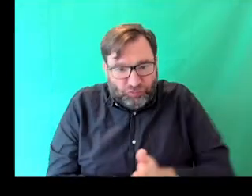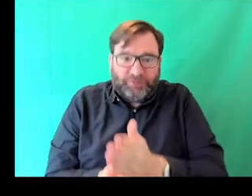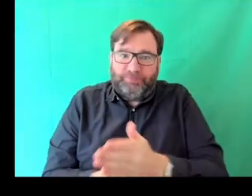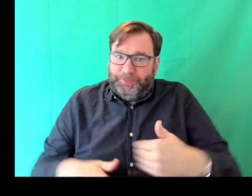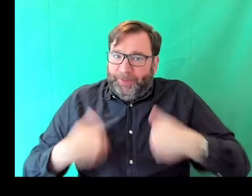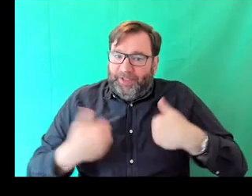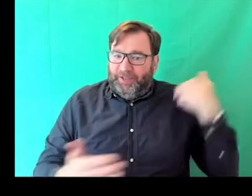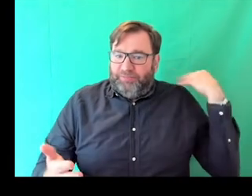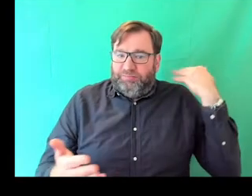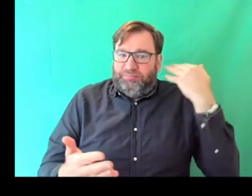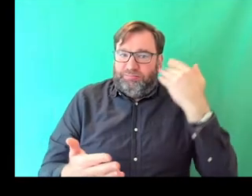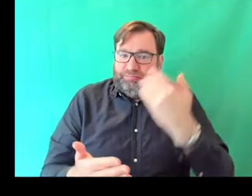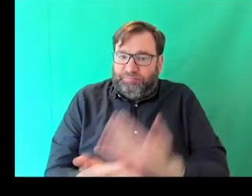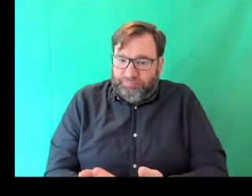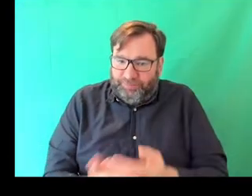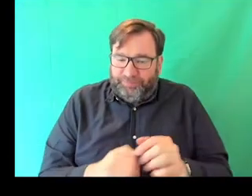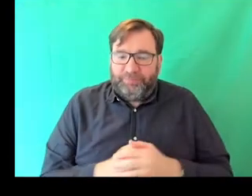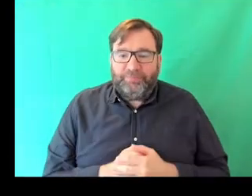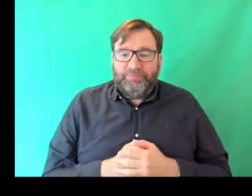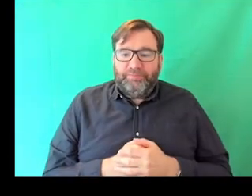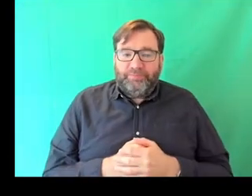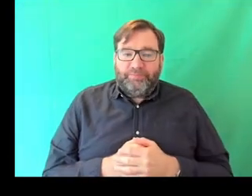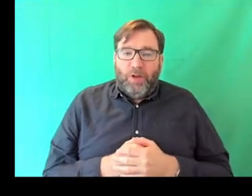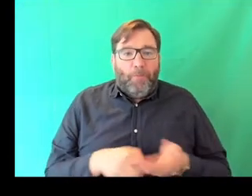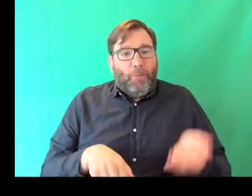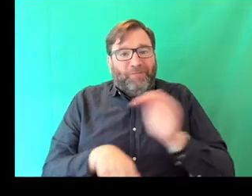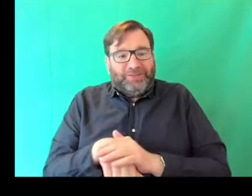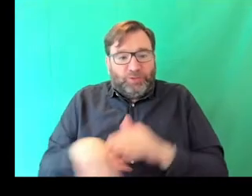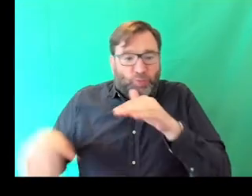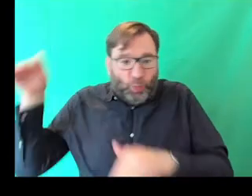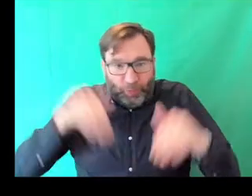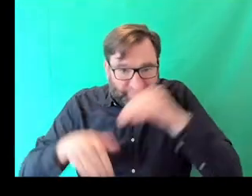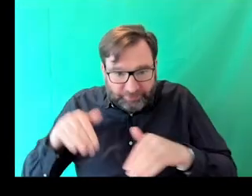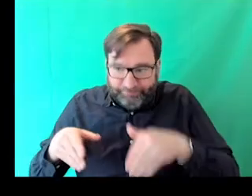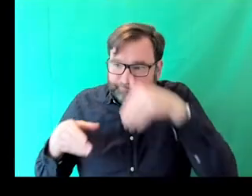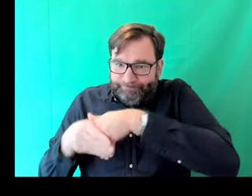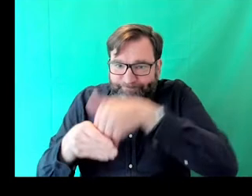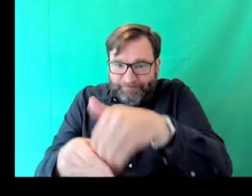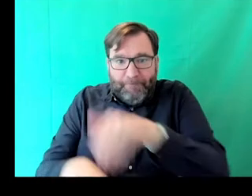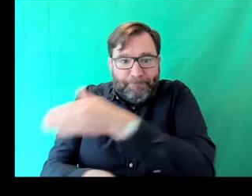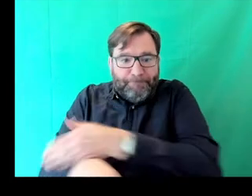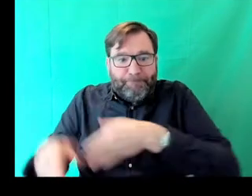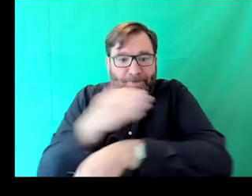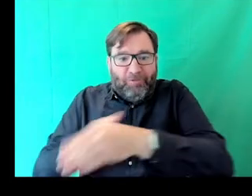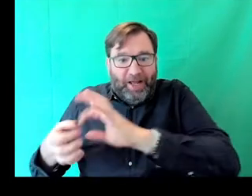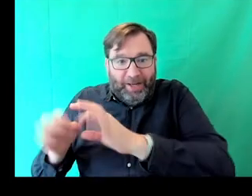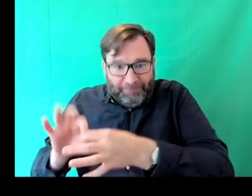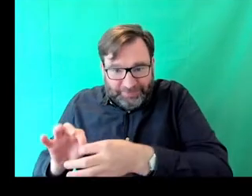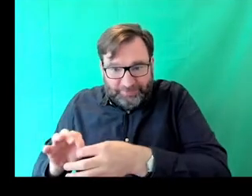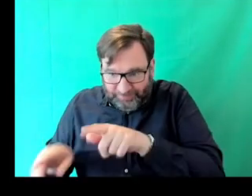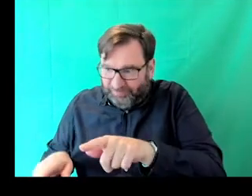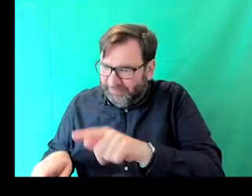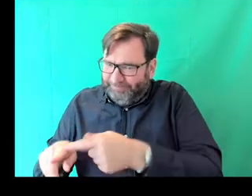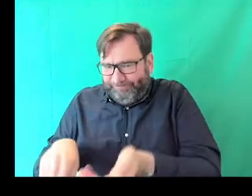her skills from the pool to the realm of business to continue that same fight, including as the leader for the Disability Inclusion Task